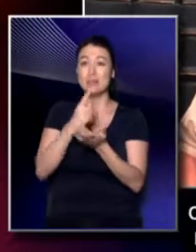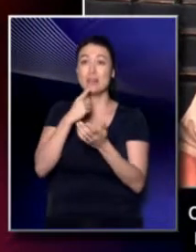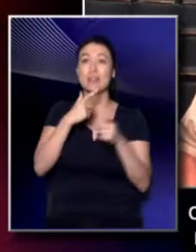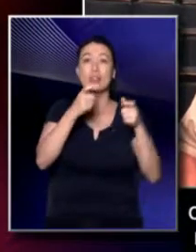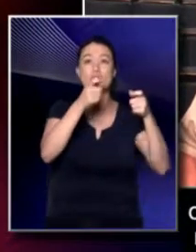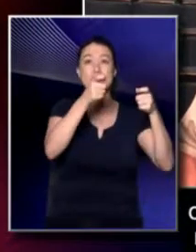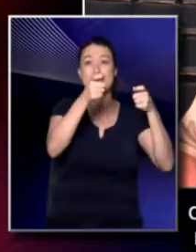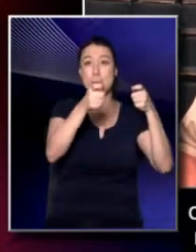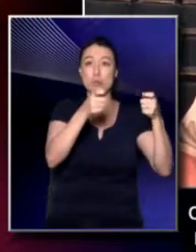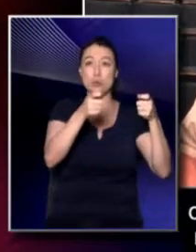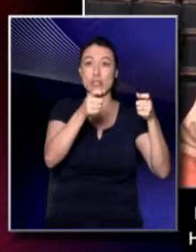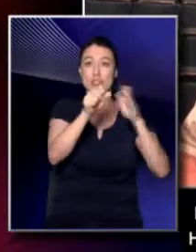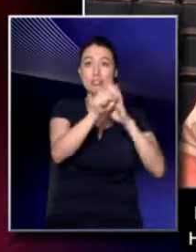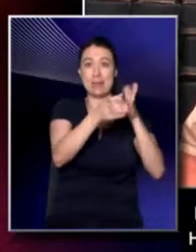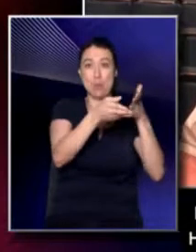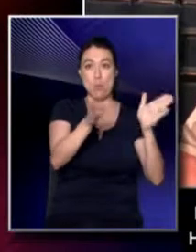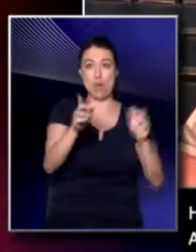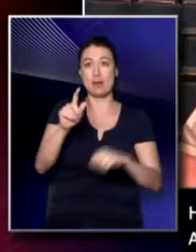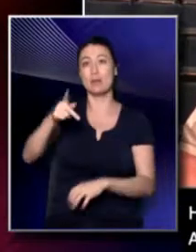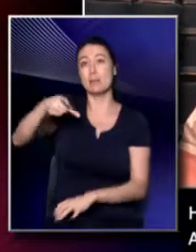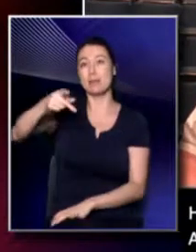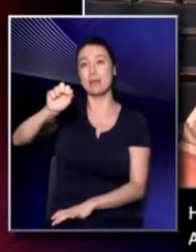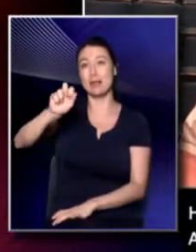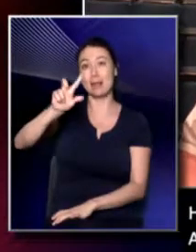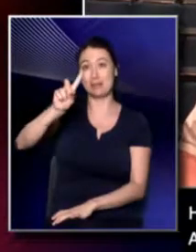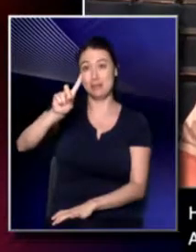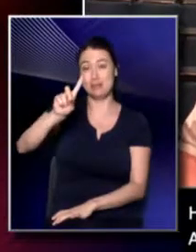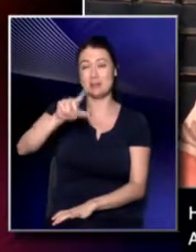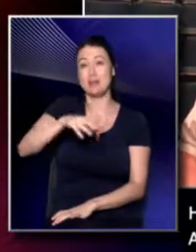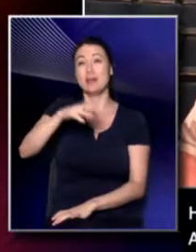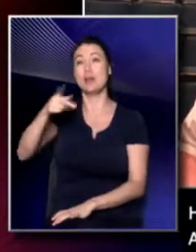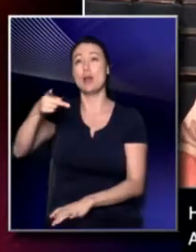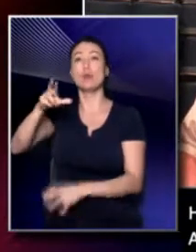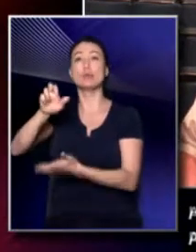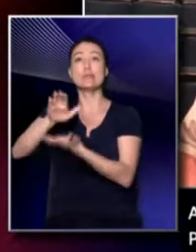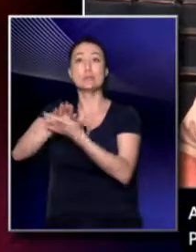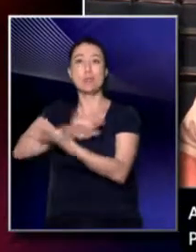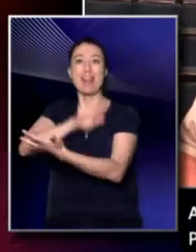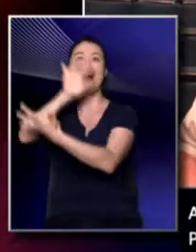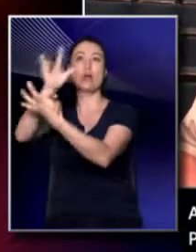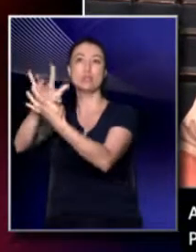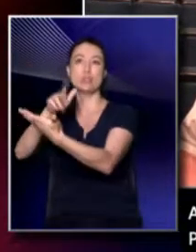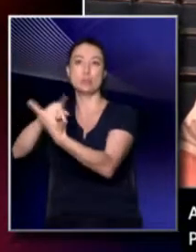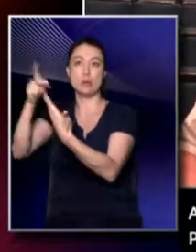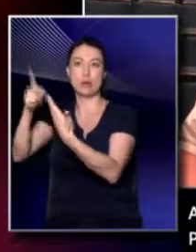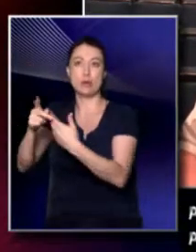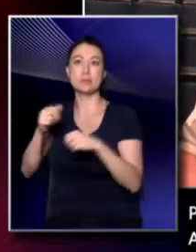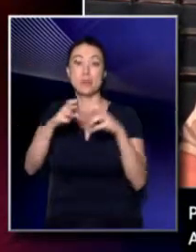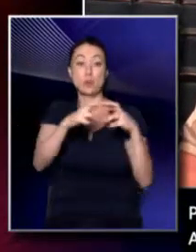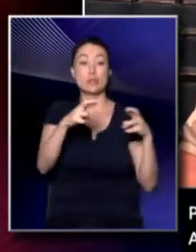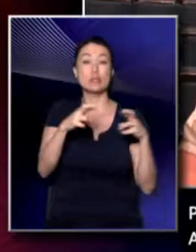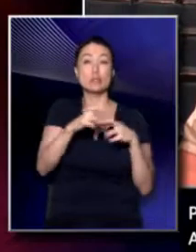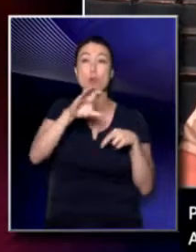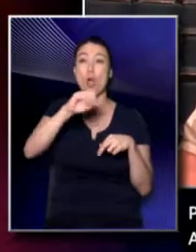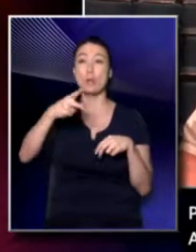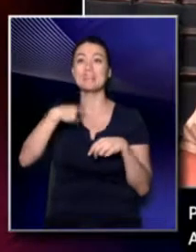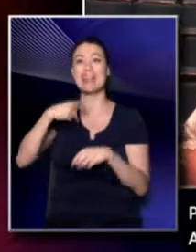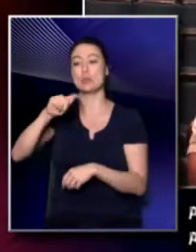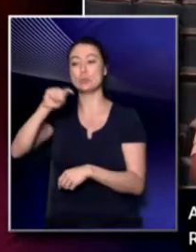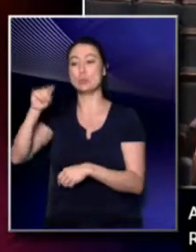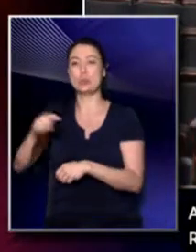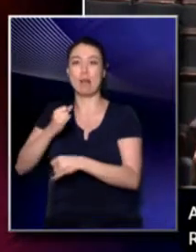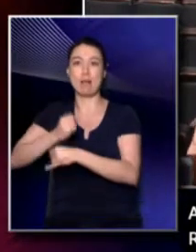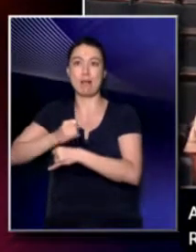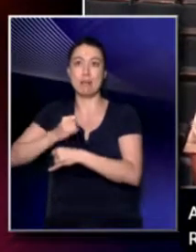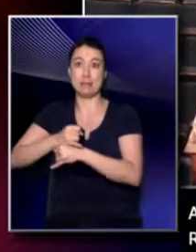administration statewide, Phoenix Day School for the Deaf, preschool and outreach programs, regional cooperatives, and the Tucson campus.